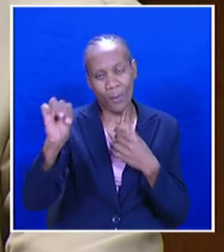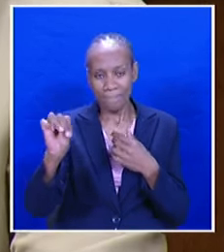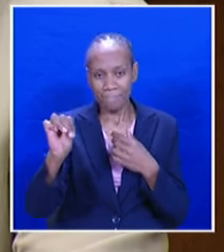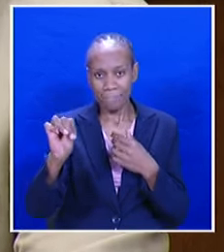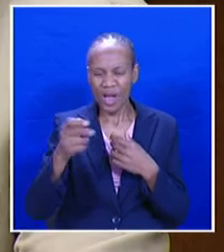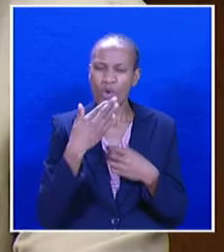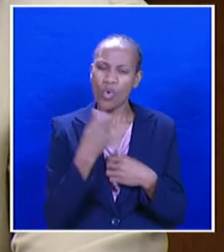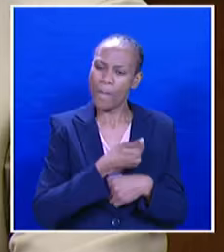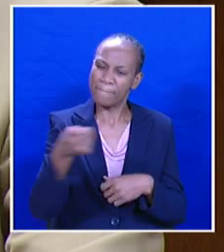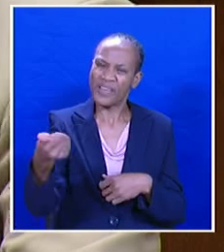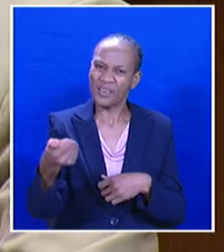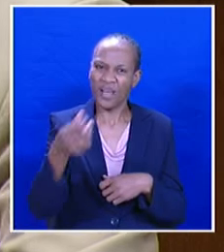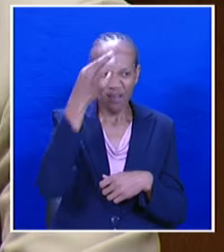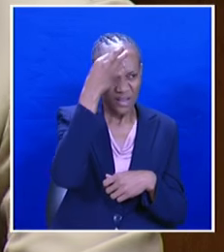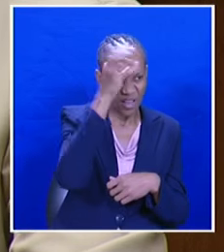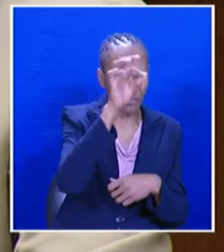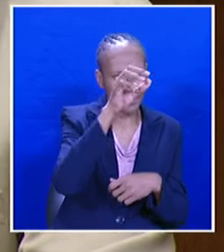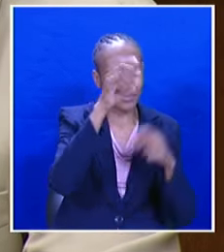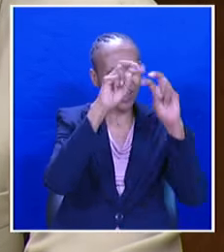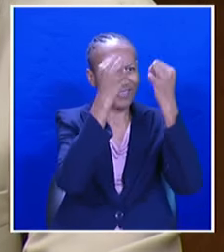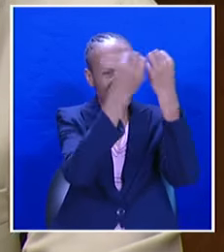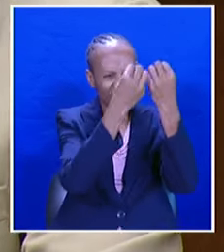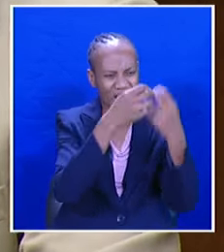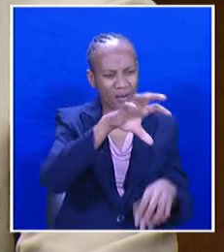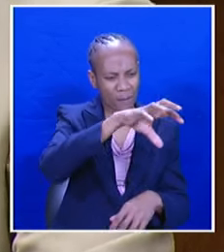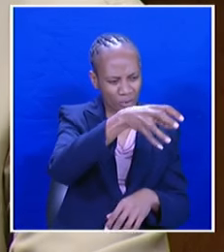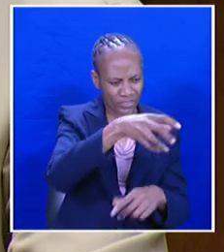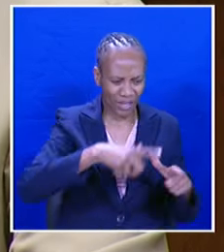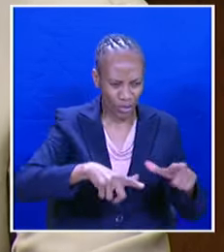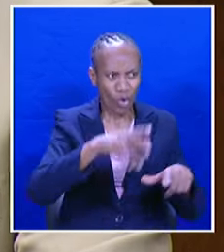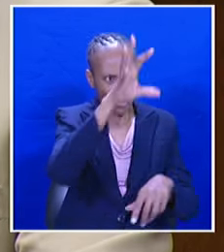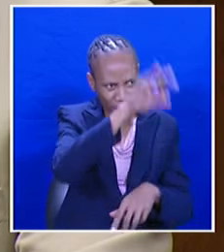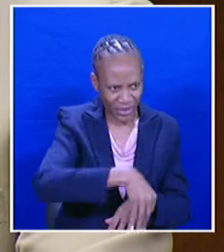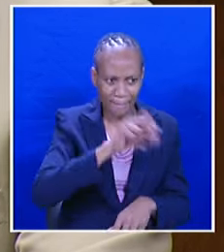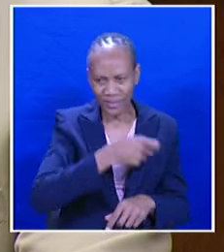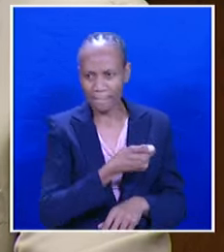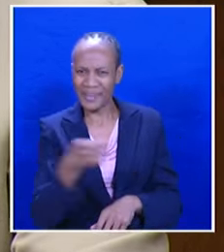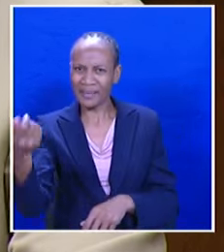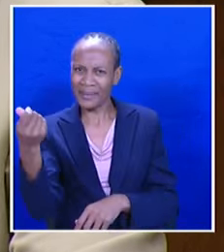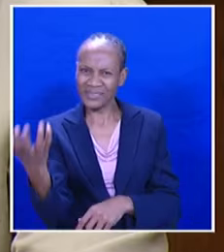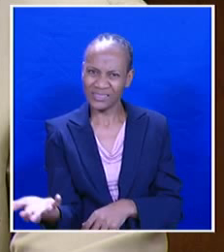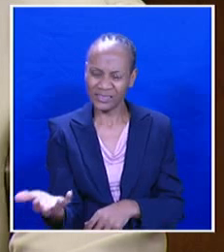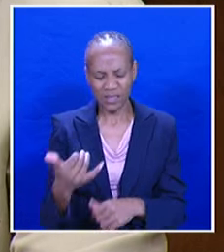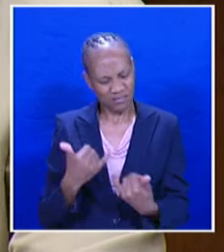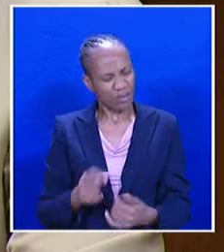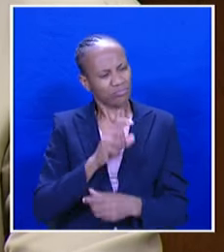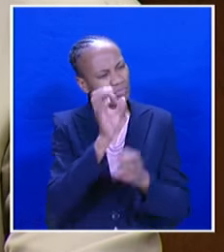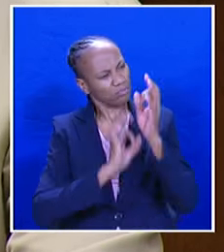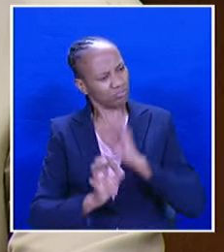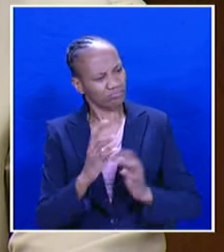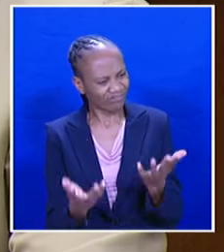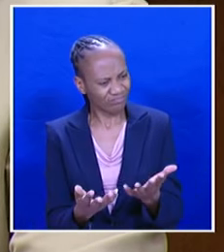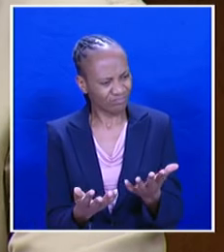at provincial level, and also at local government level. What I would like to know is, what is this war room doing in respect